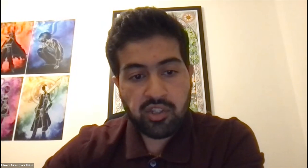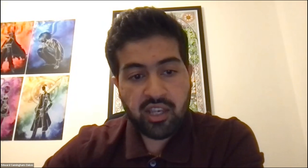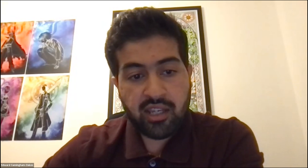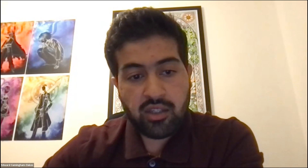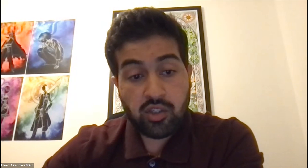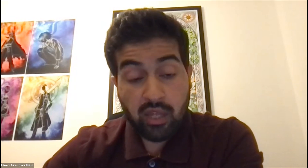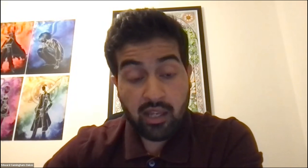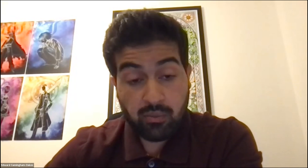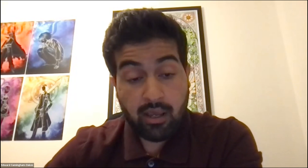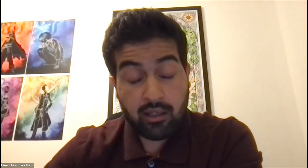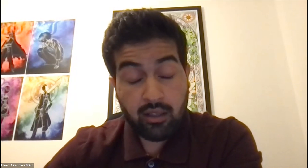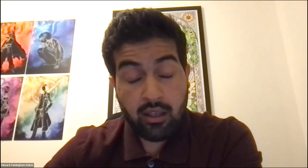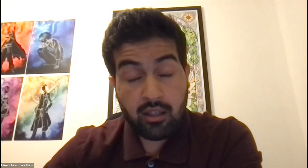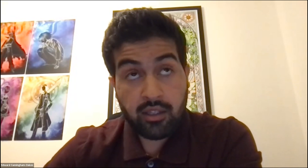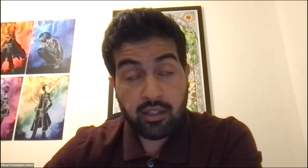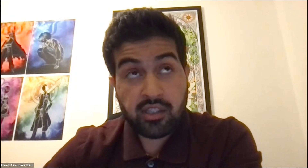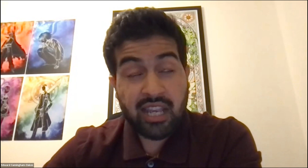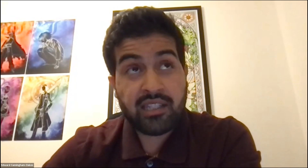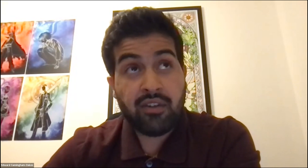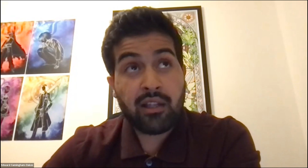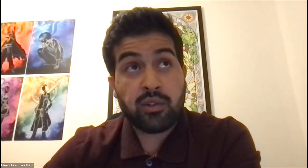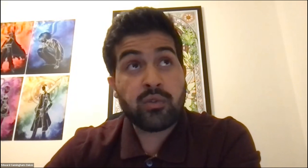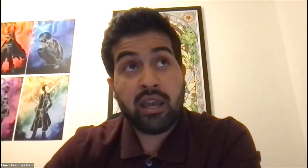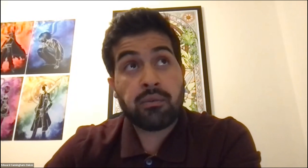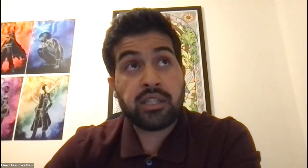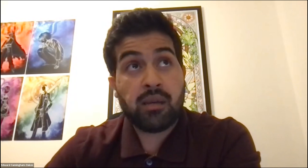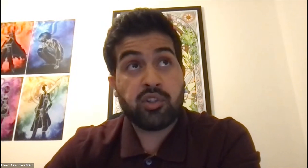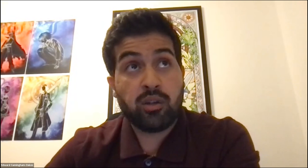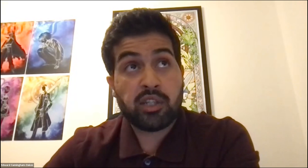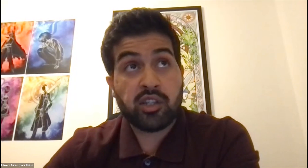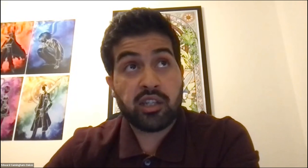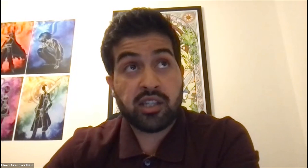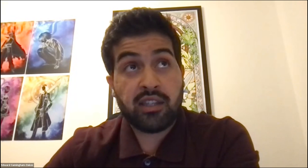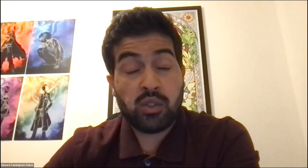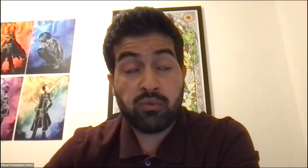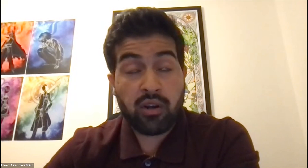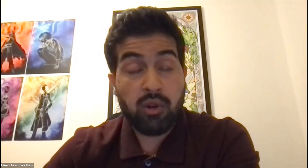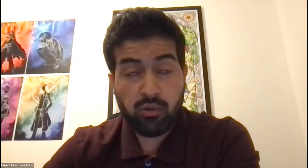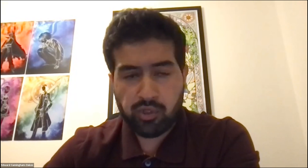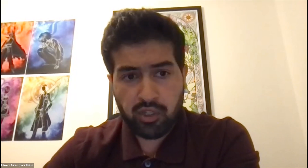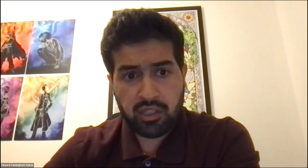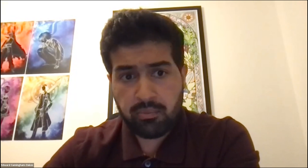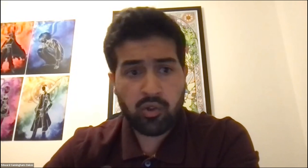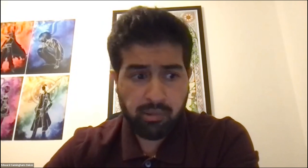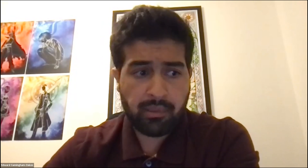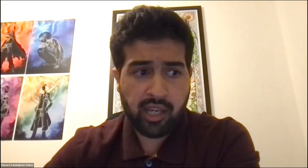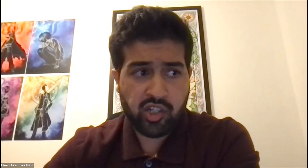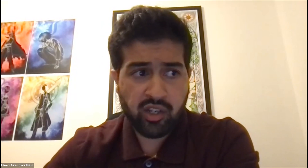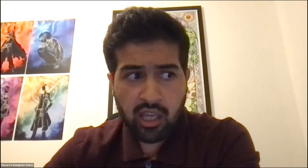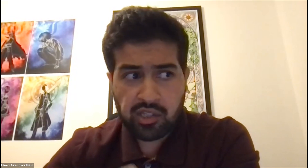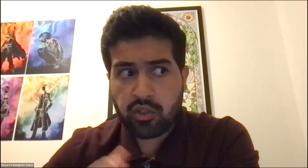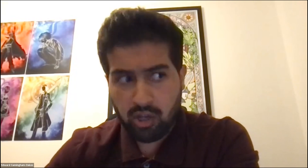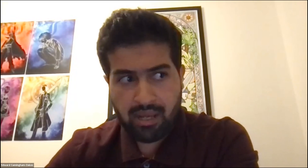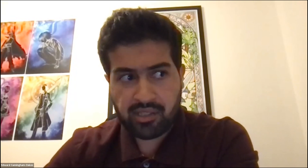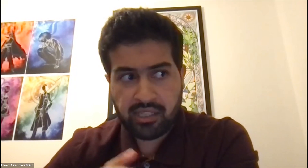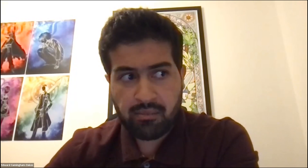I would say to that as well, that the added value that you get from these type of genomic studies, and this is very much what was done in the Porter publication,